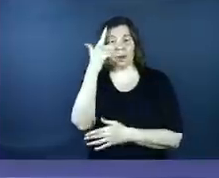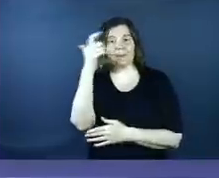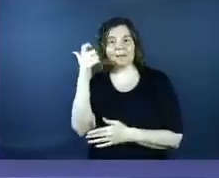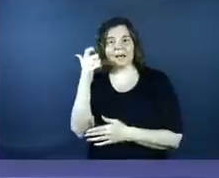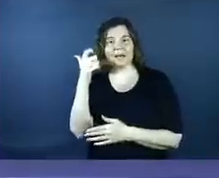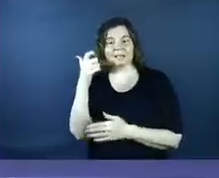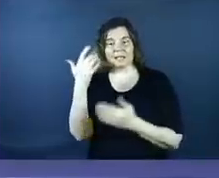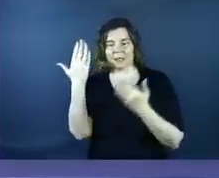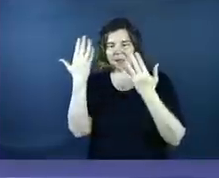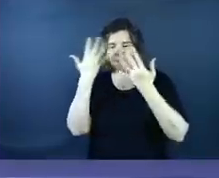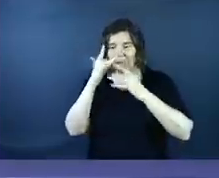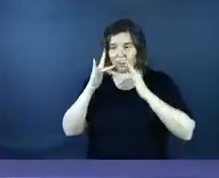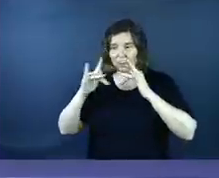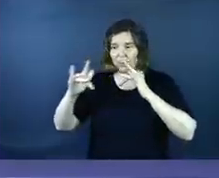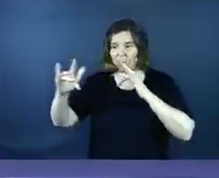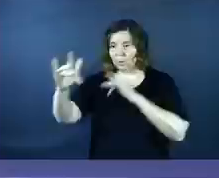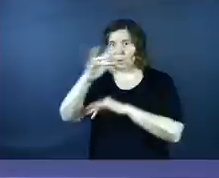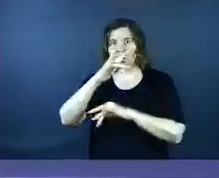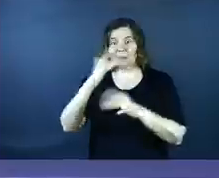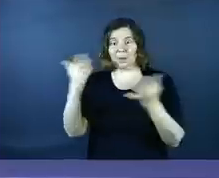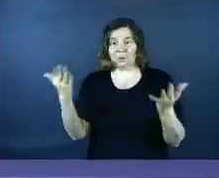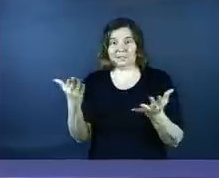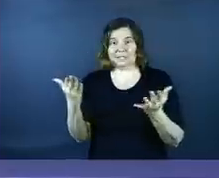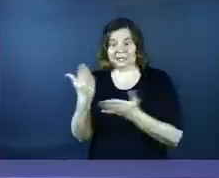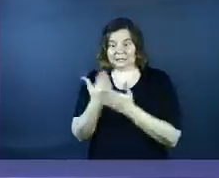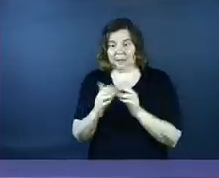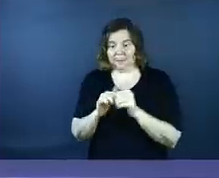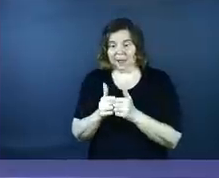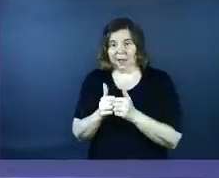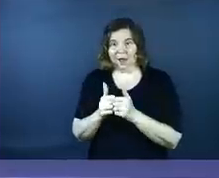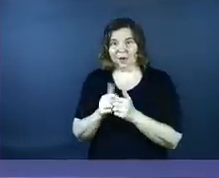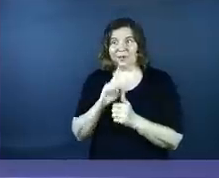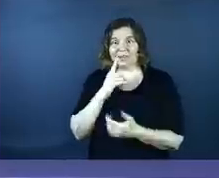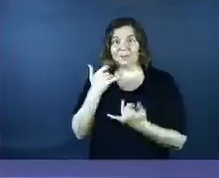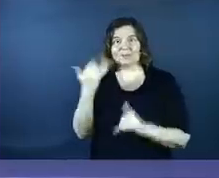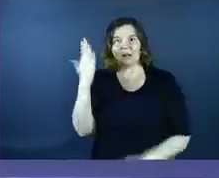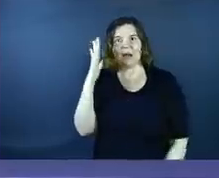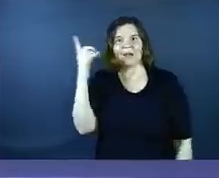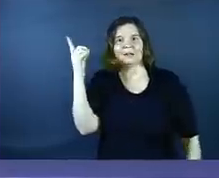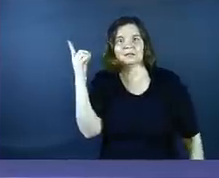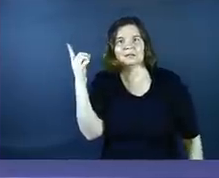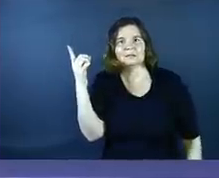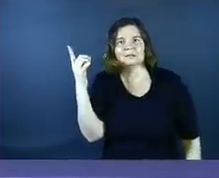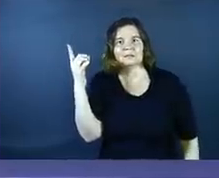into the black nothingness that was here somehow, there was God.